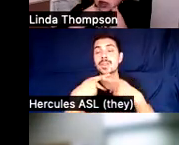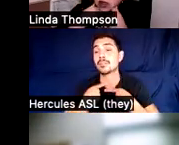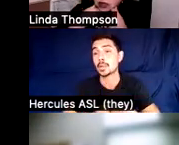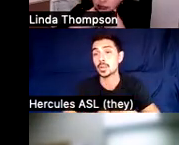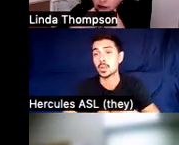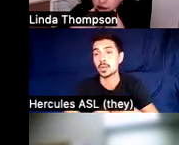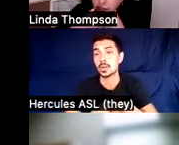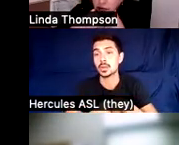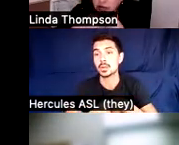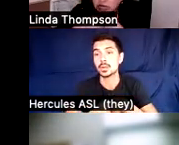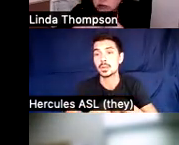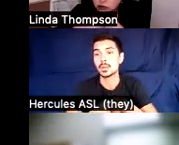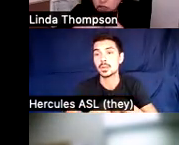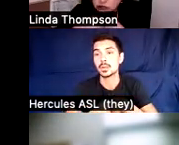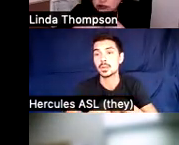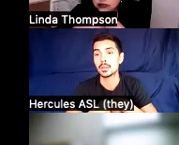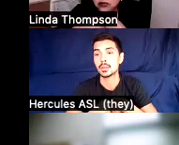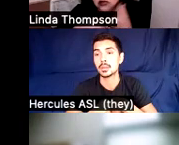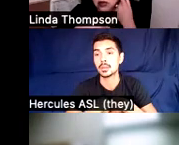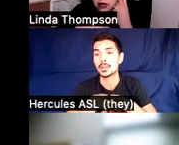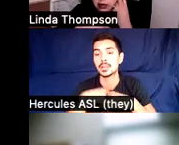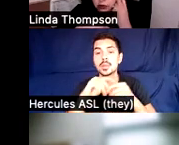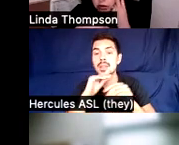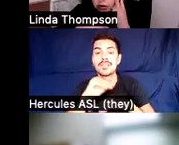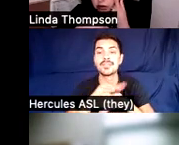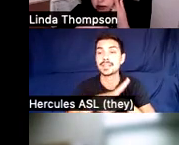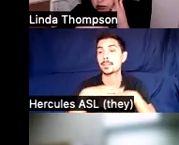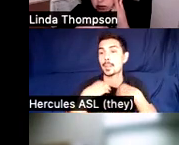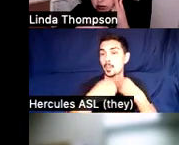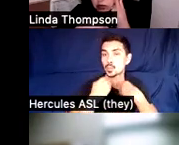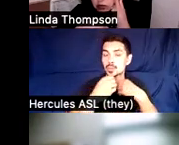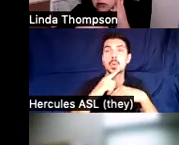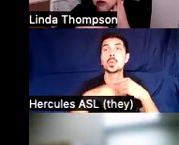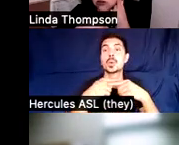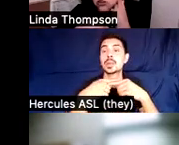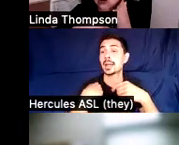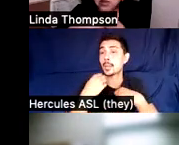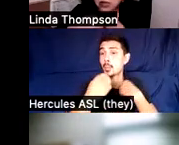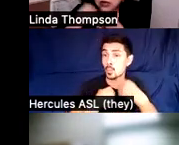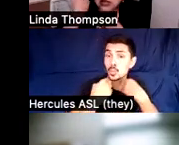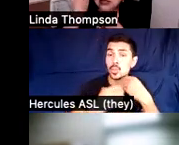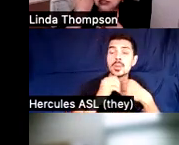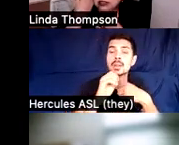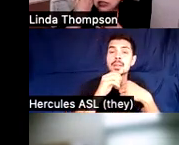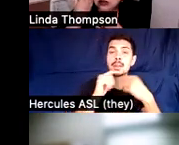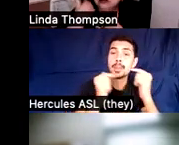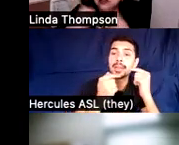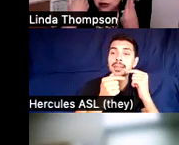pain, it is affecting my emotions. And when I am in emotional pain, it